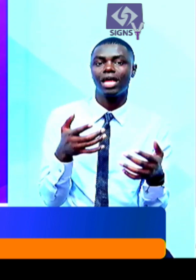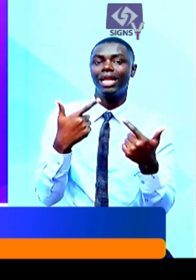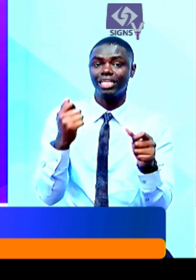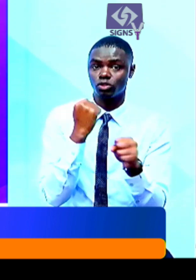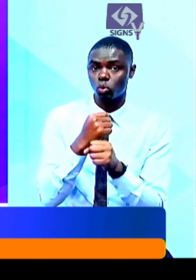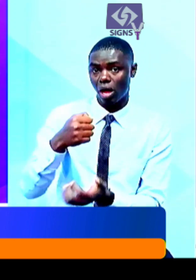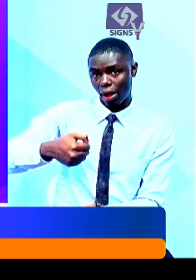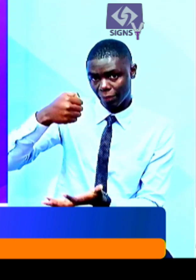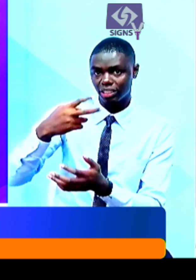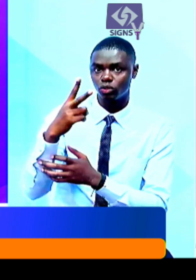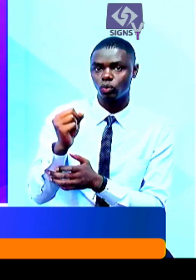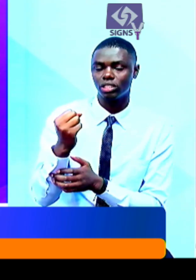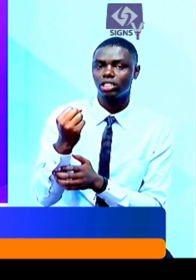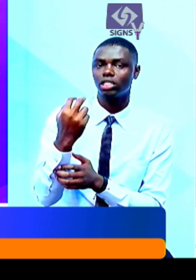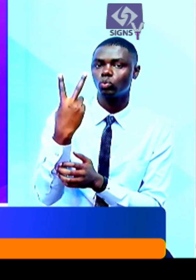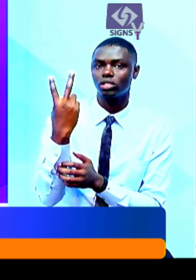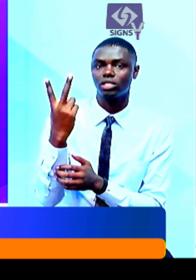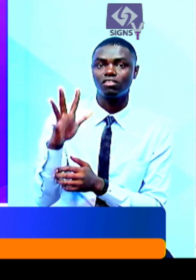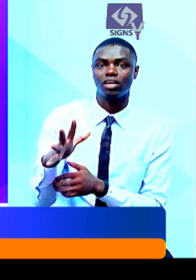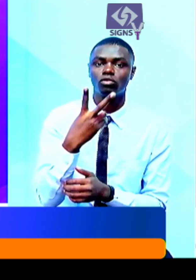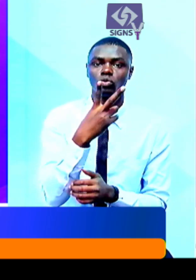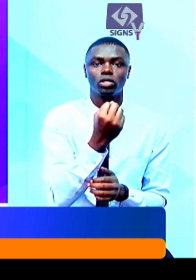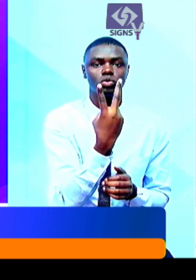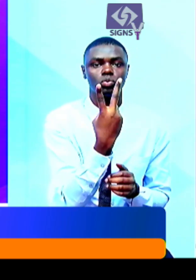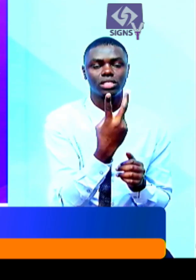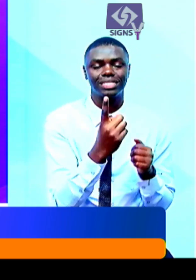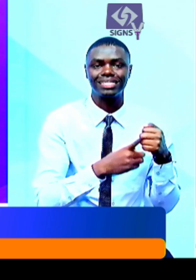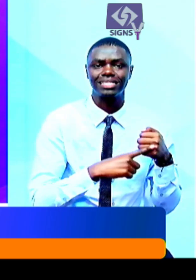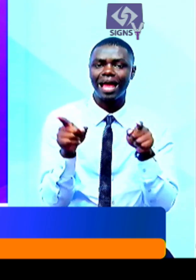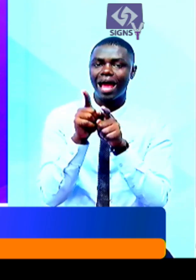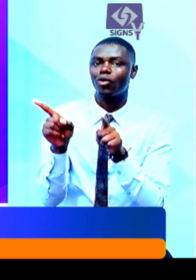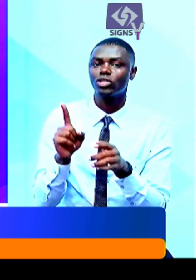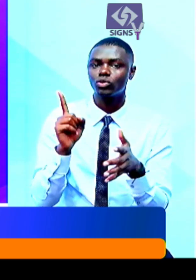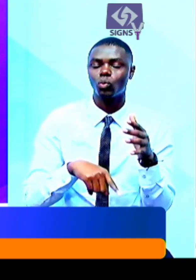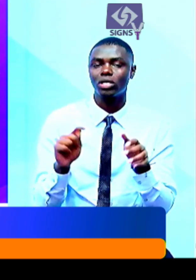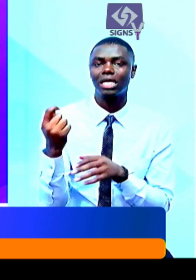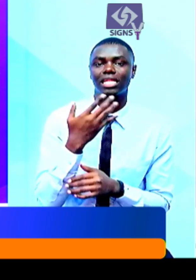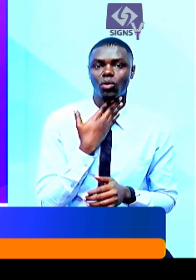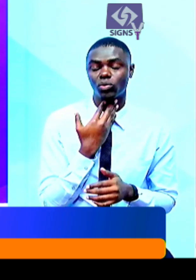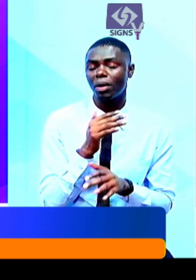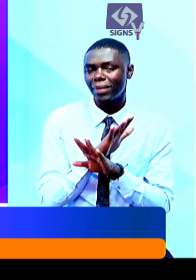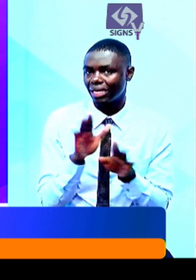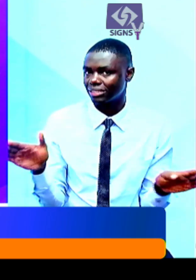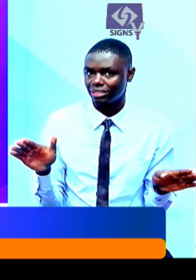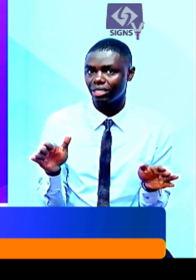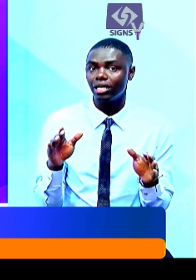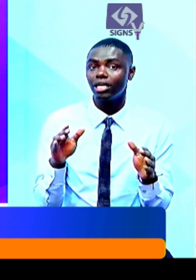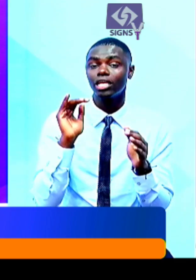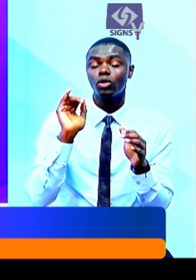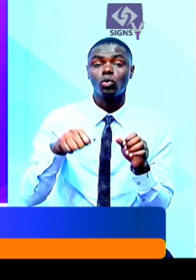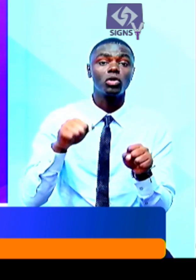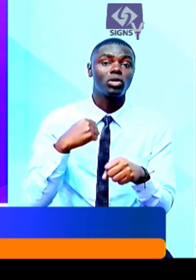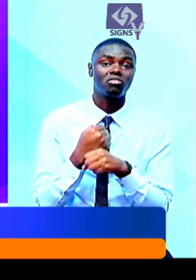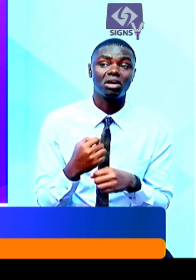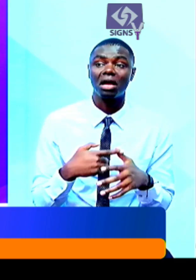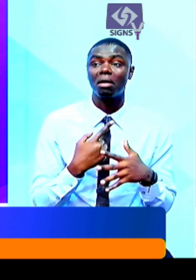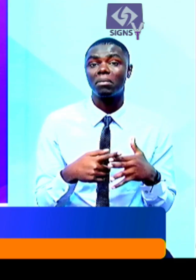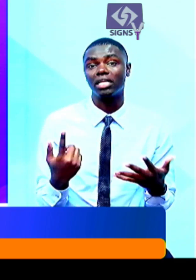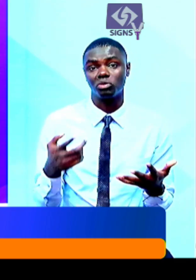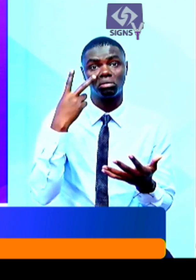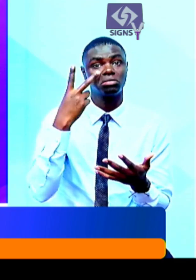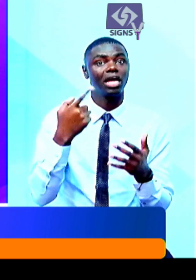budget 2025, 2026, according to what Kenyans want, isn't it? It could work. But instead of increasing budget